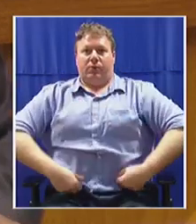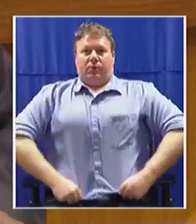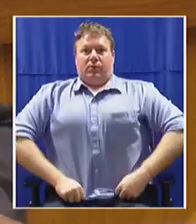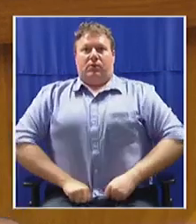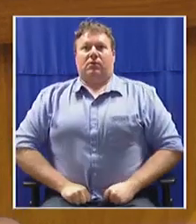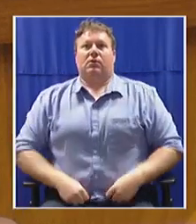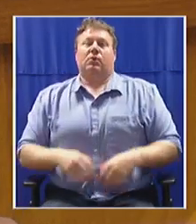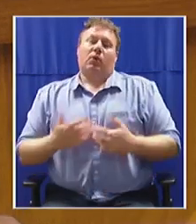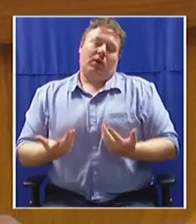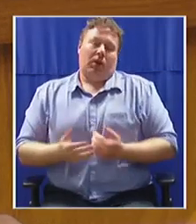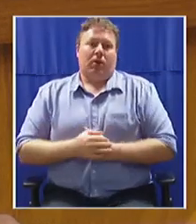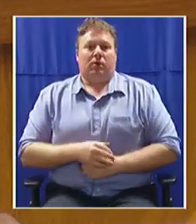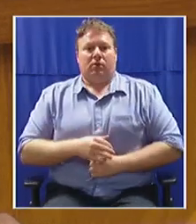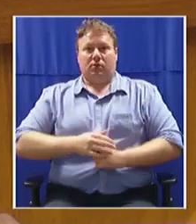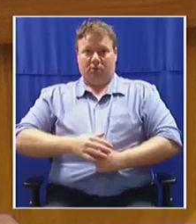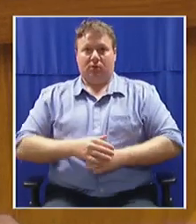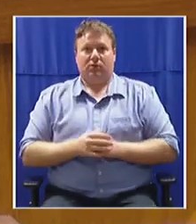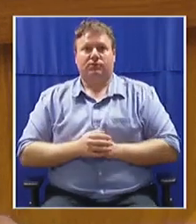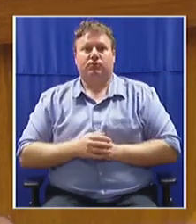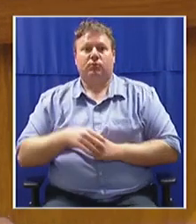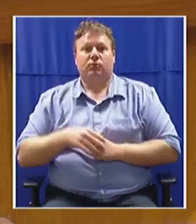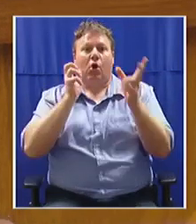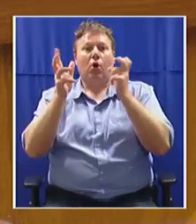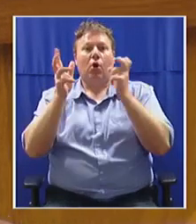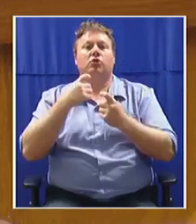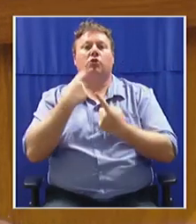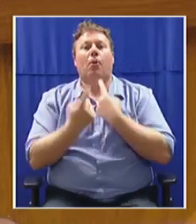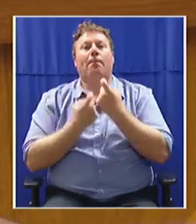Well, we've heard the complaints by our